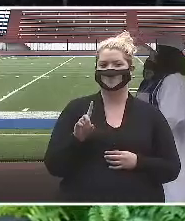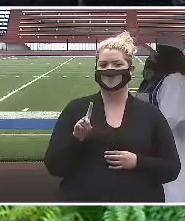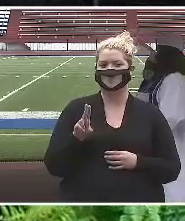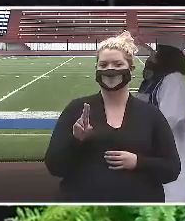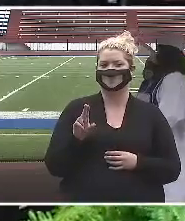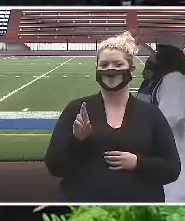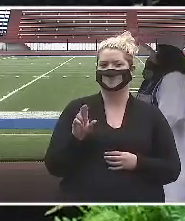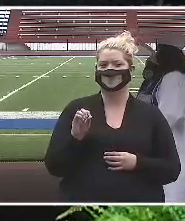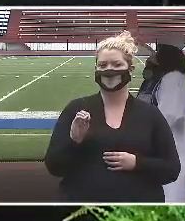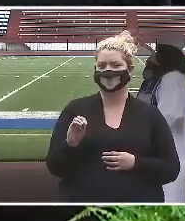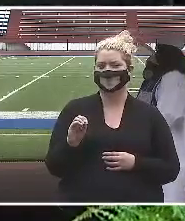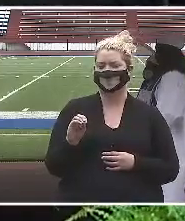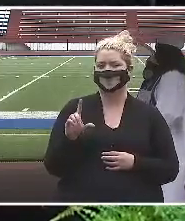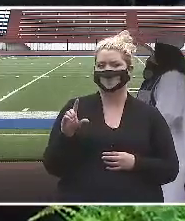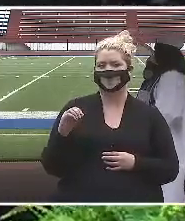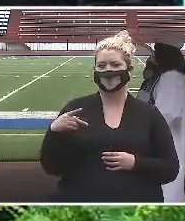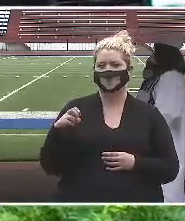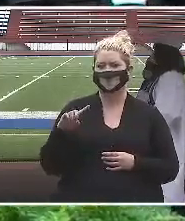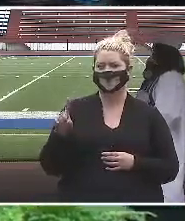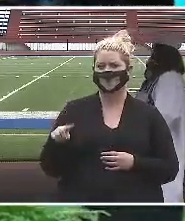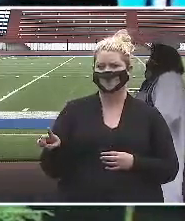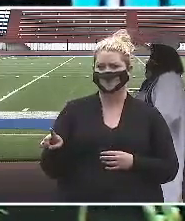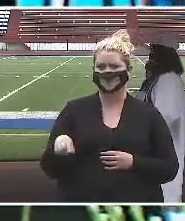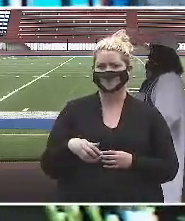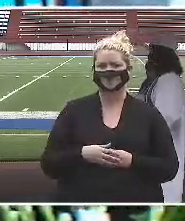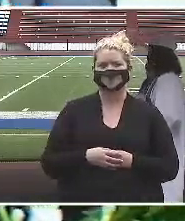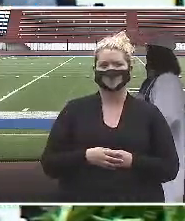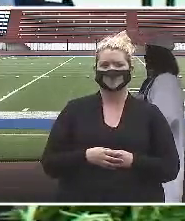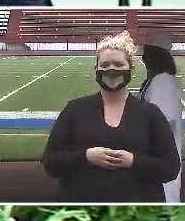Jocelyn LaFau.